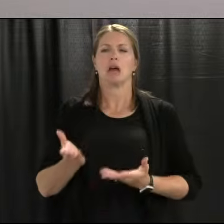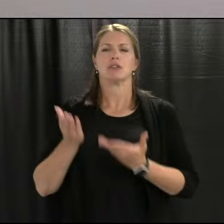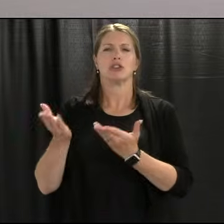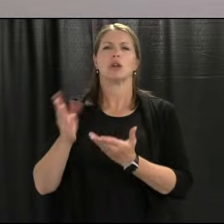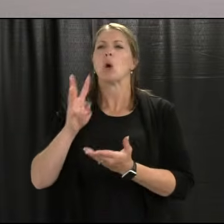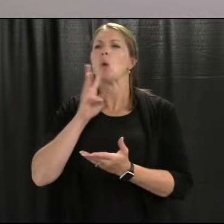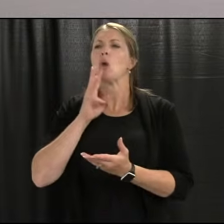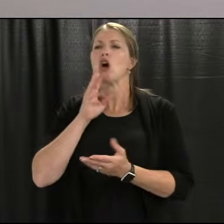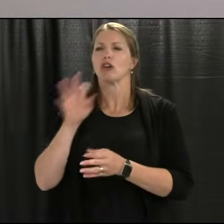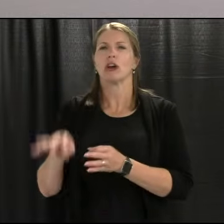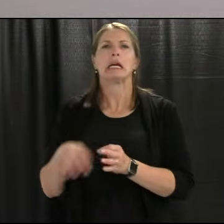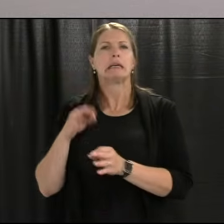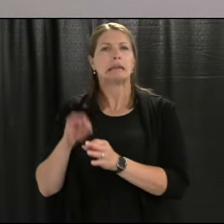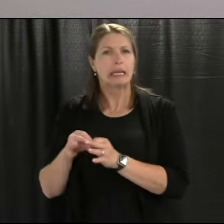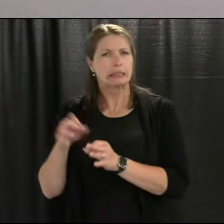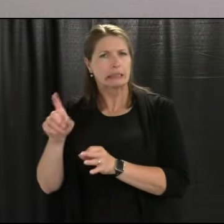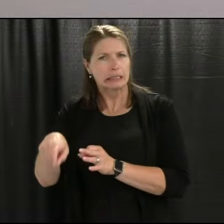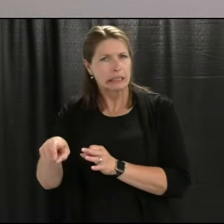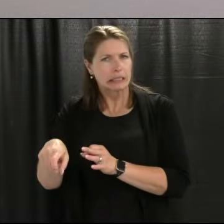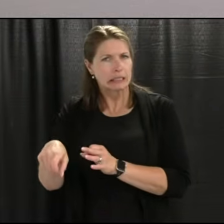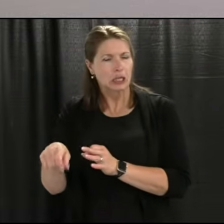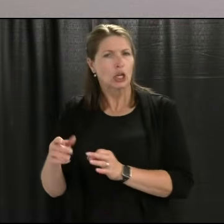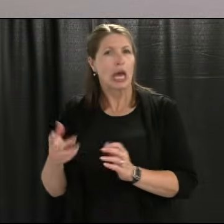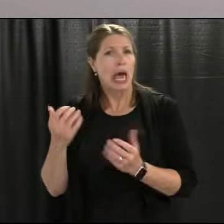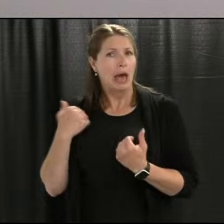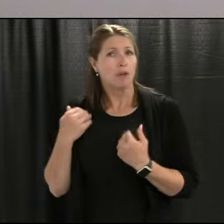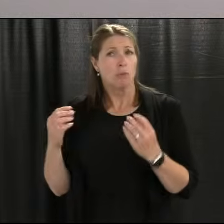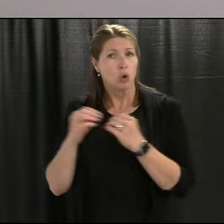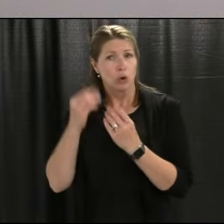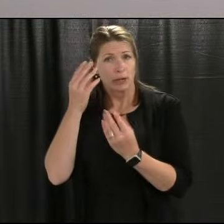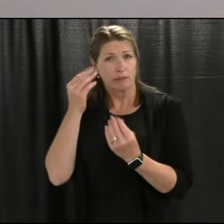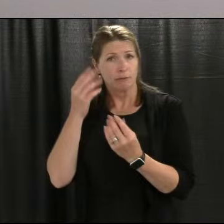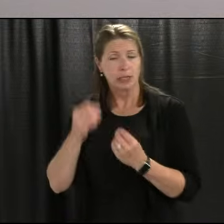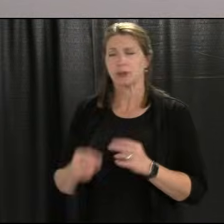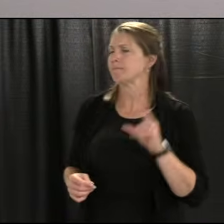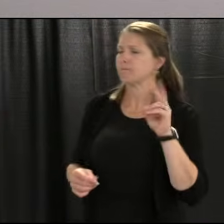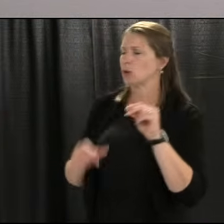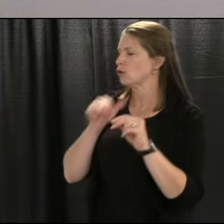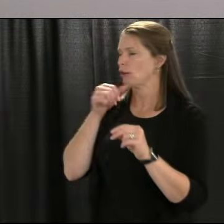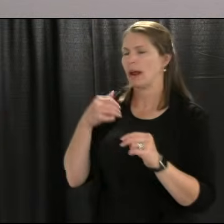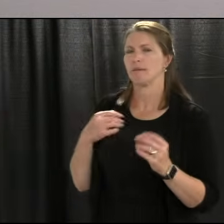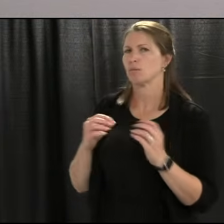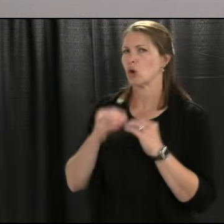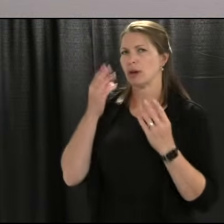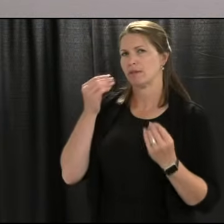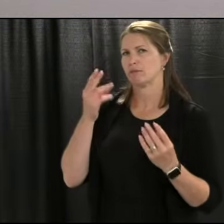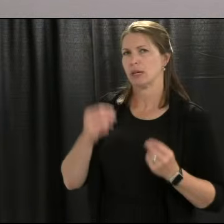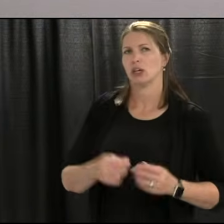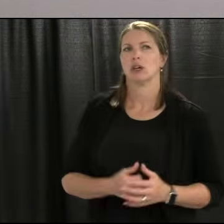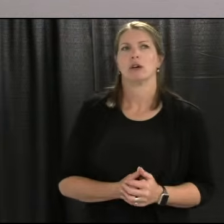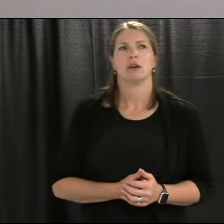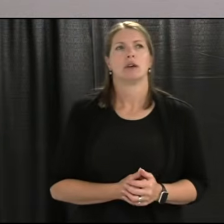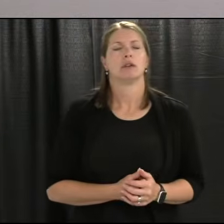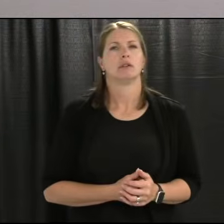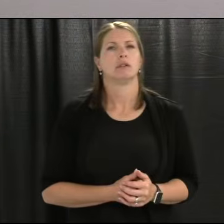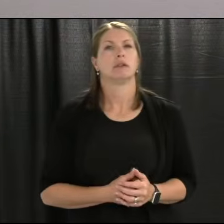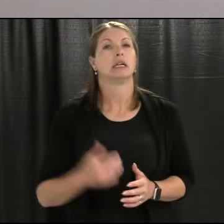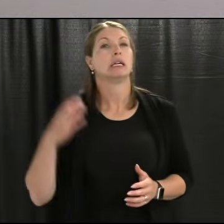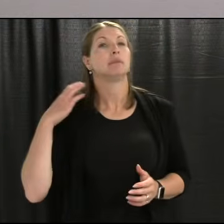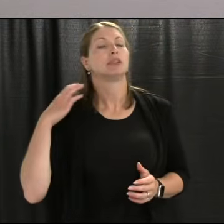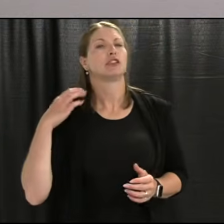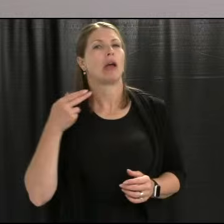that? I don't have any information on that, no. Sorry. Okay. Premier,